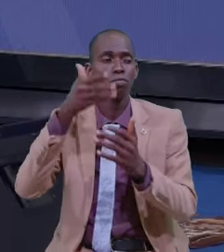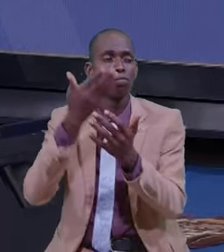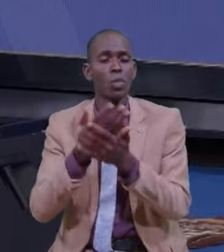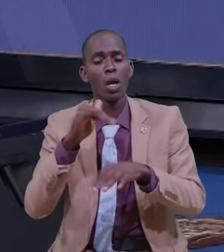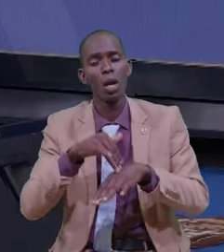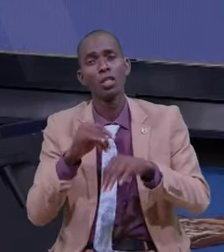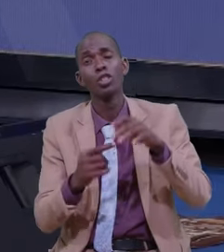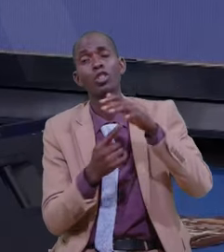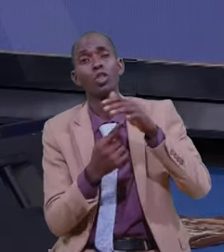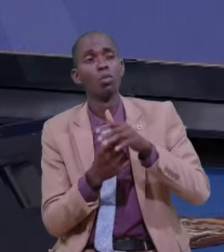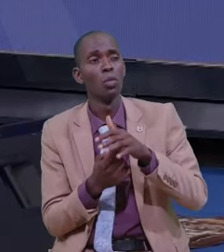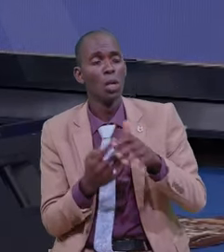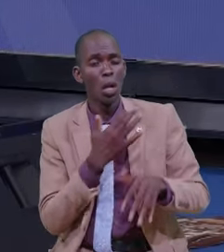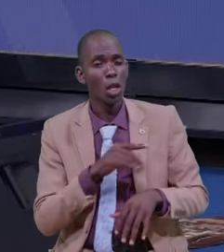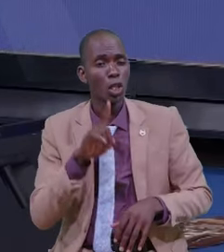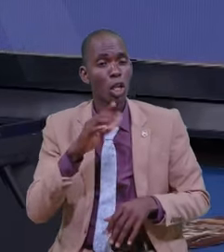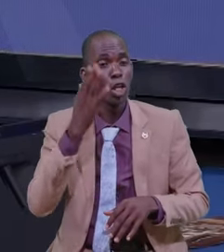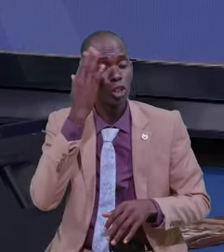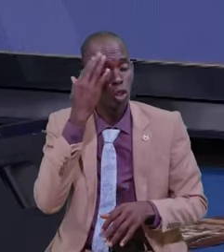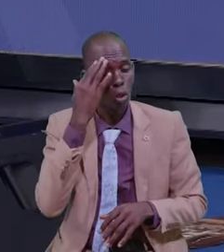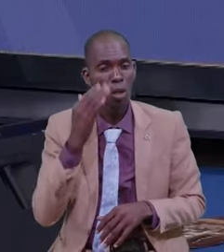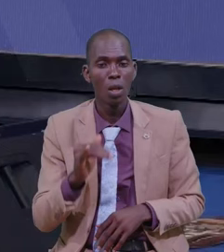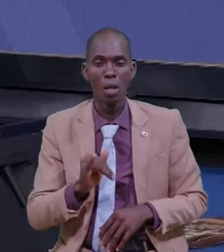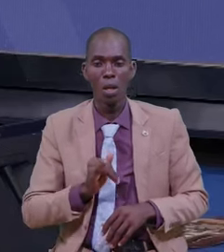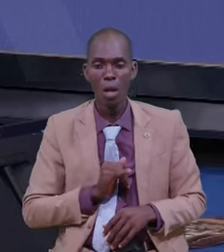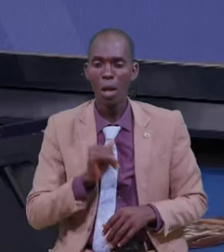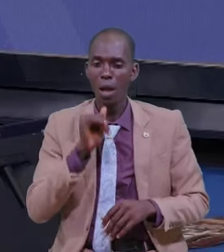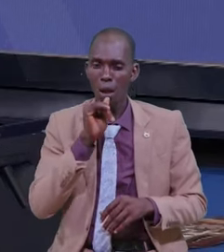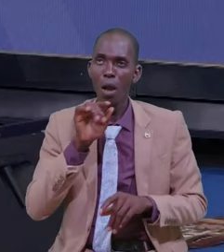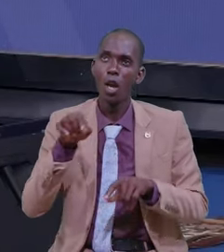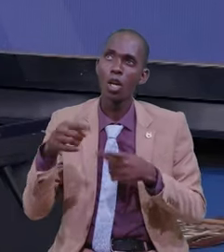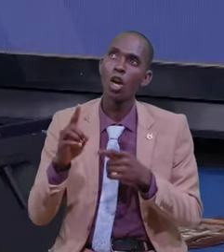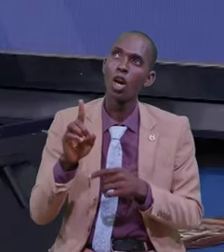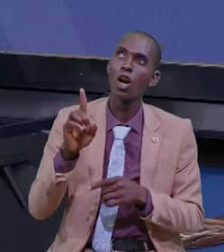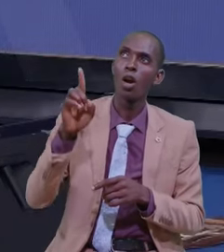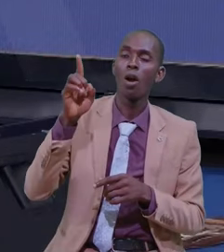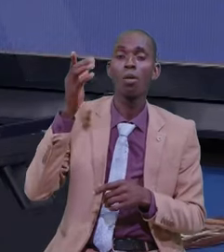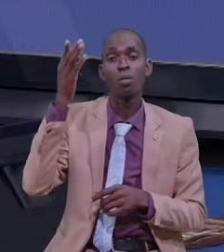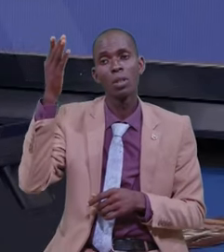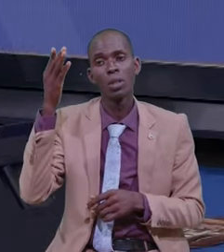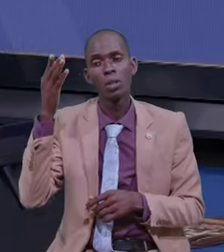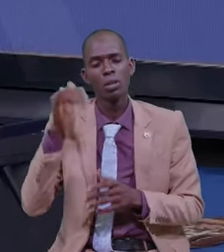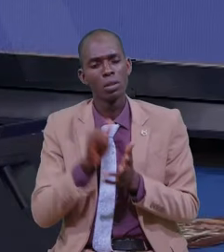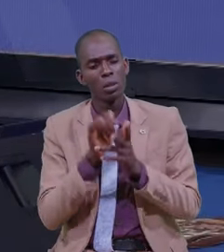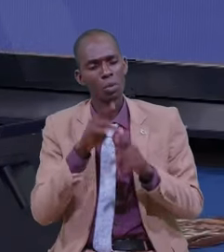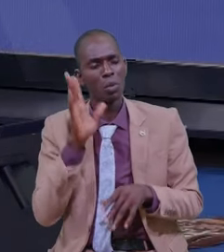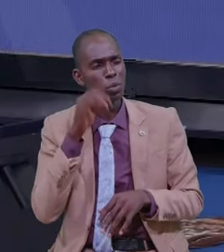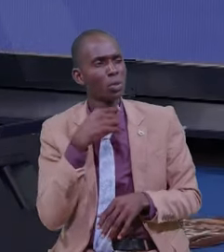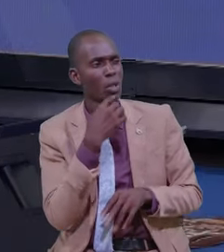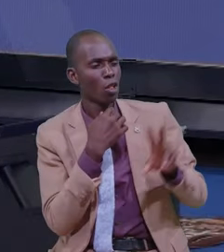championship, and he knows, I am getting there, he will say no to